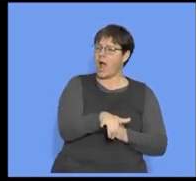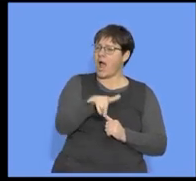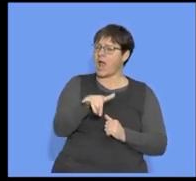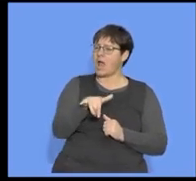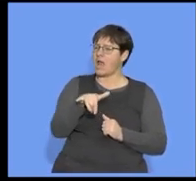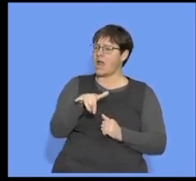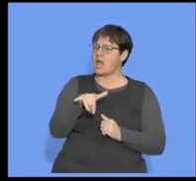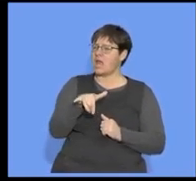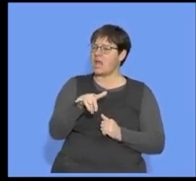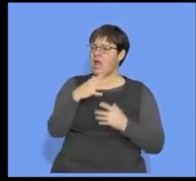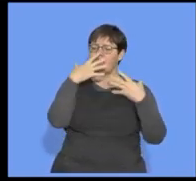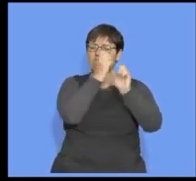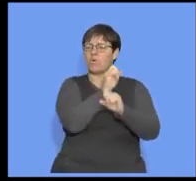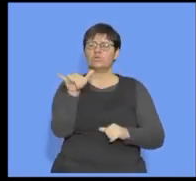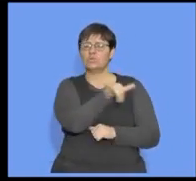IY